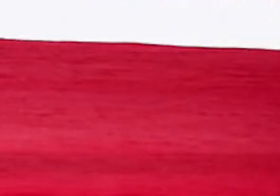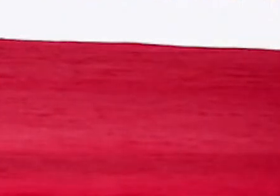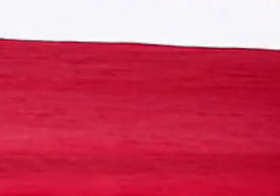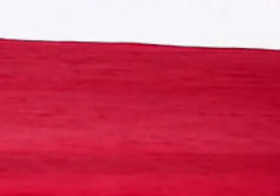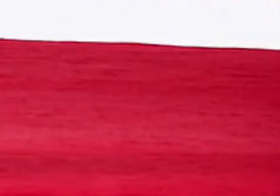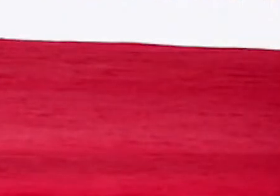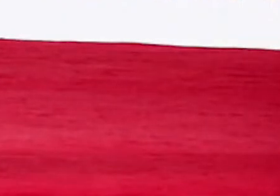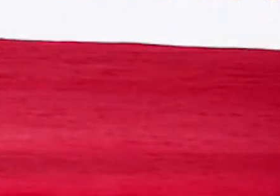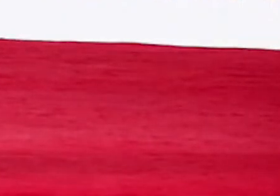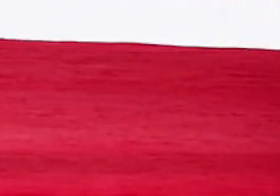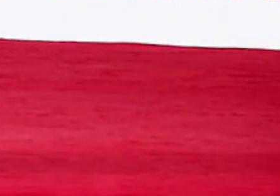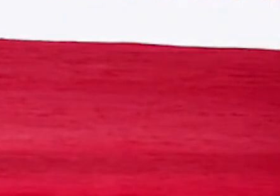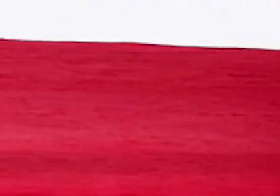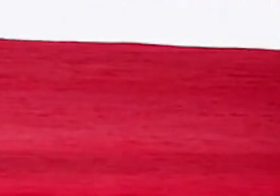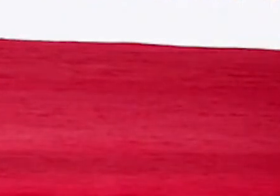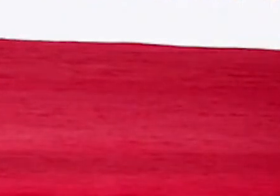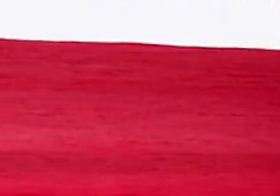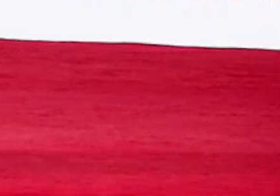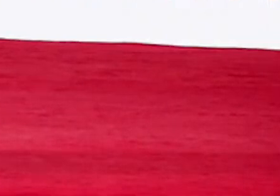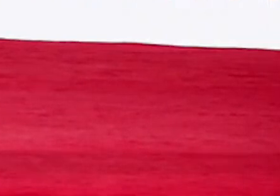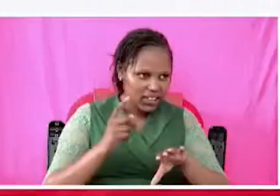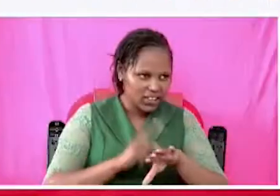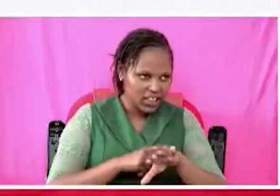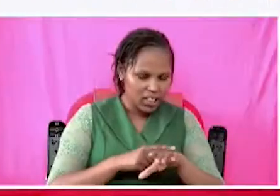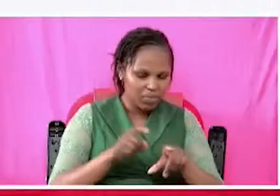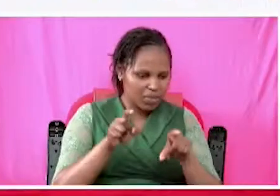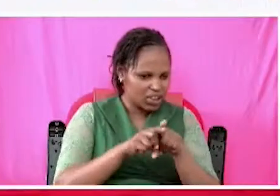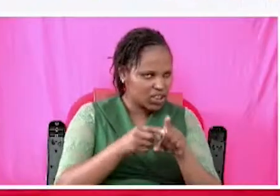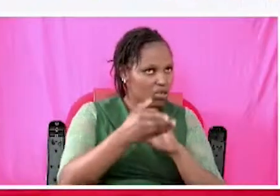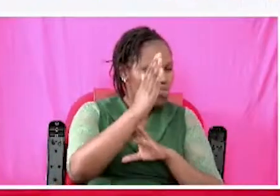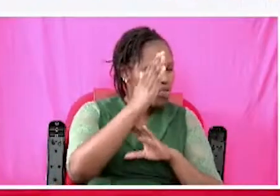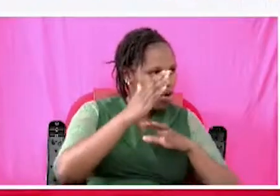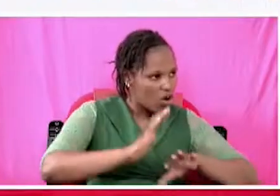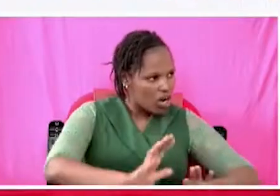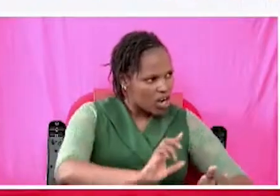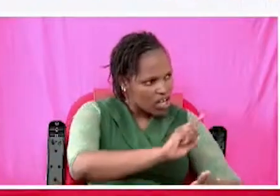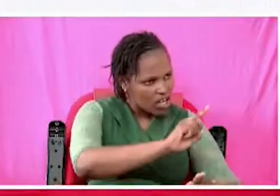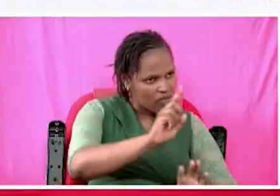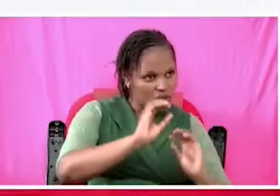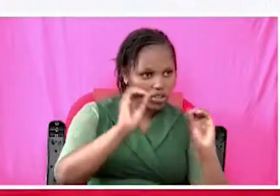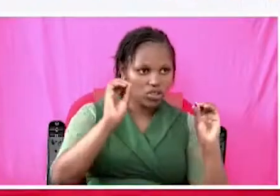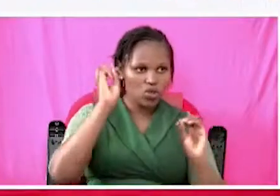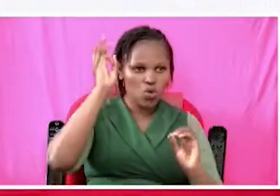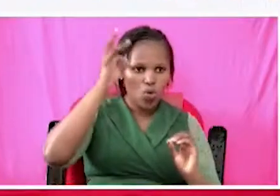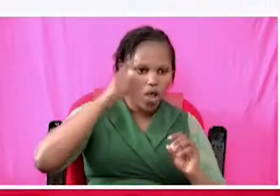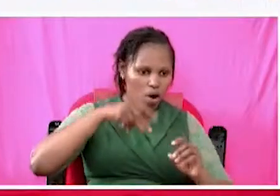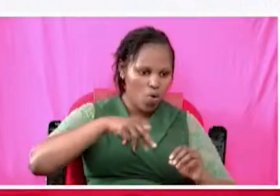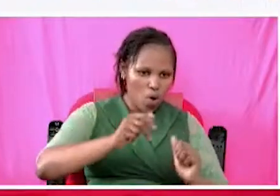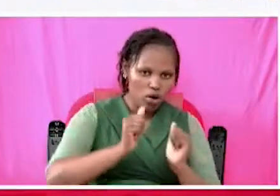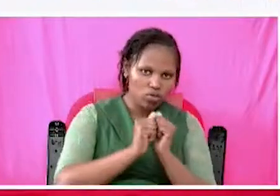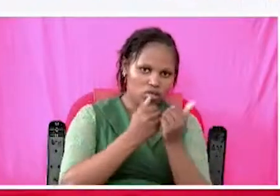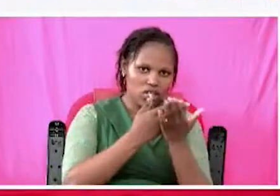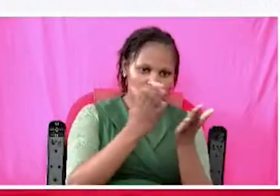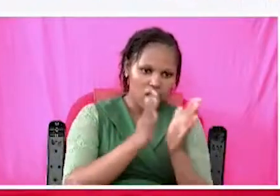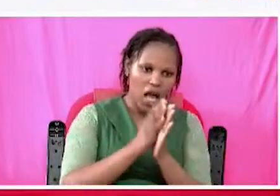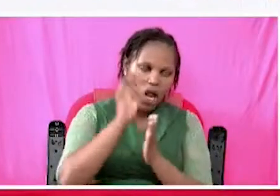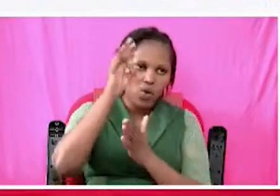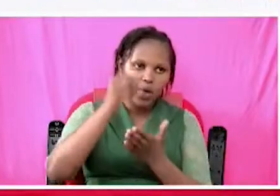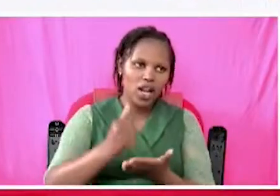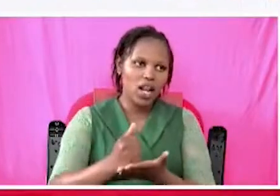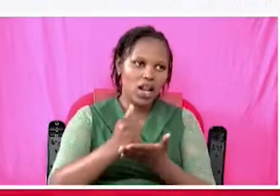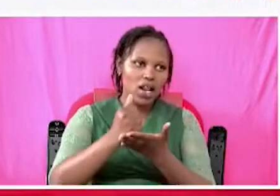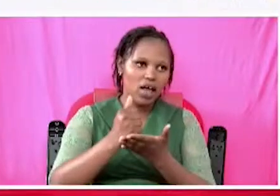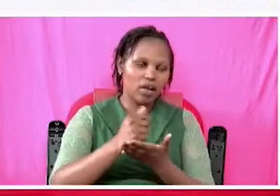life. The same God never leaves you. He walks with you and he will help you during that